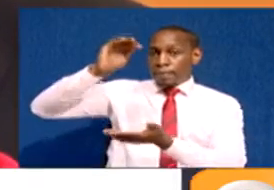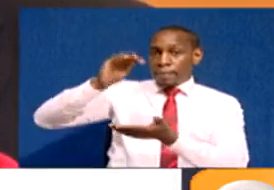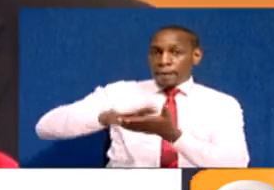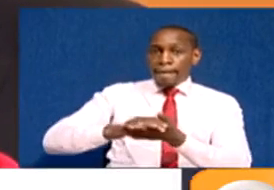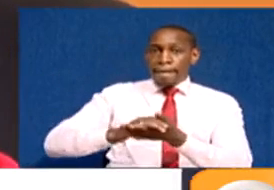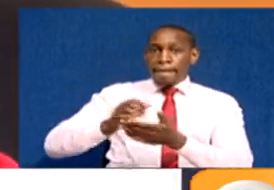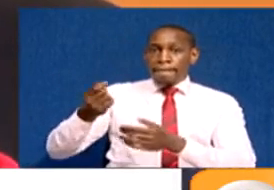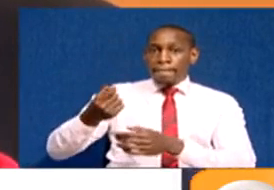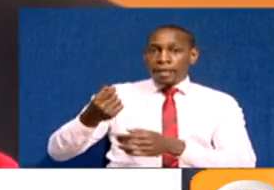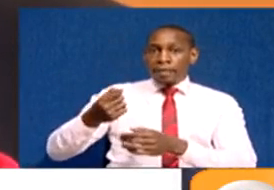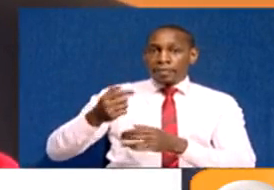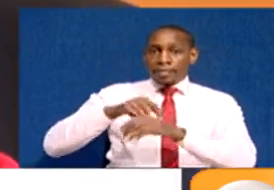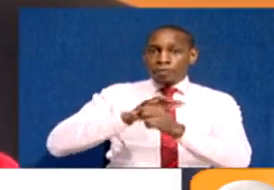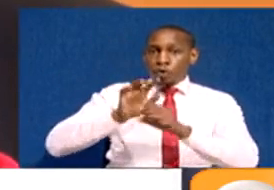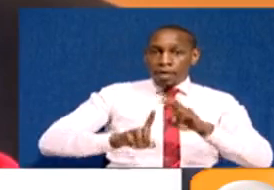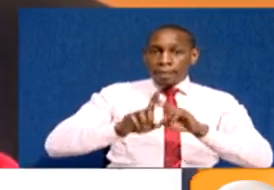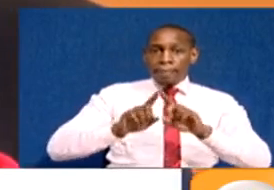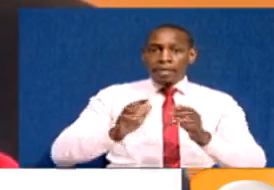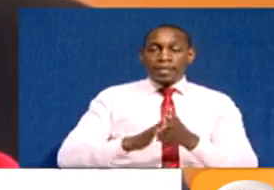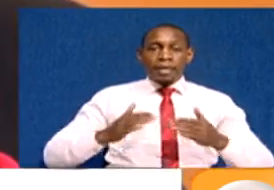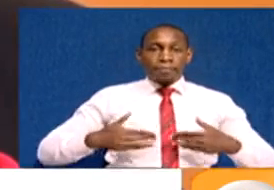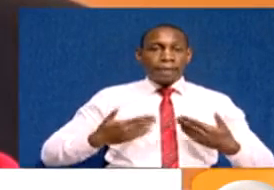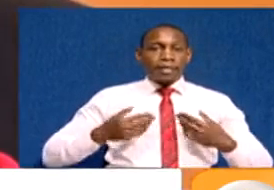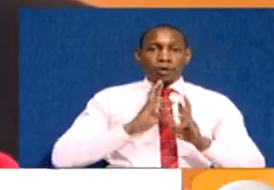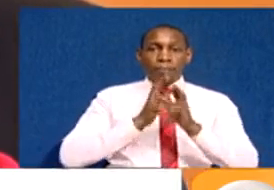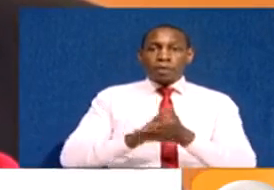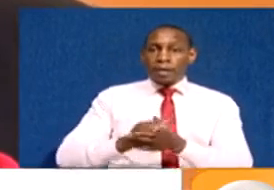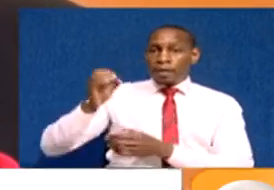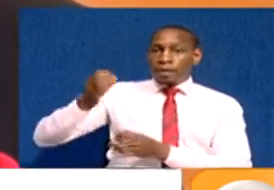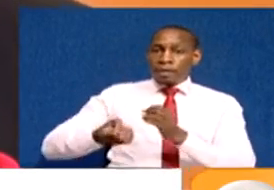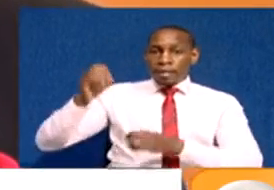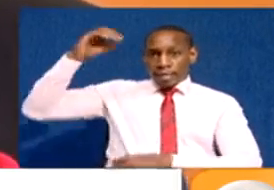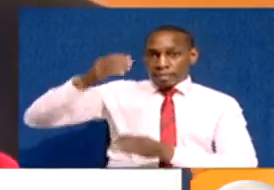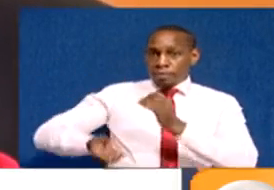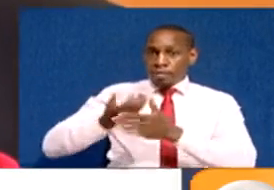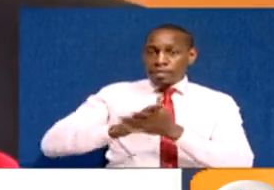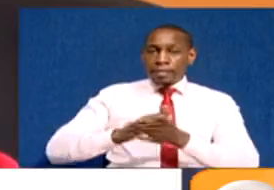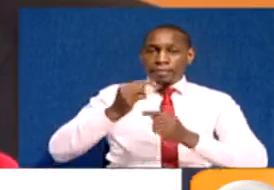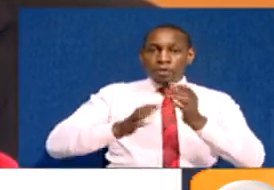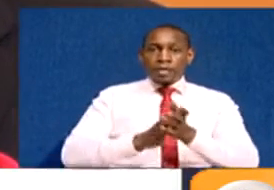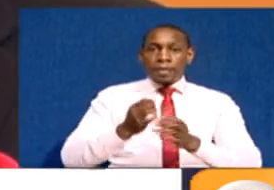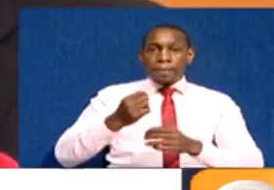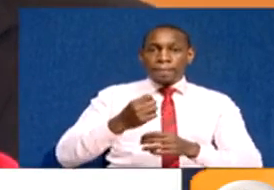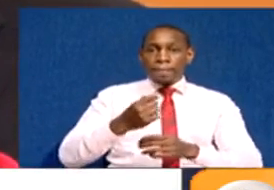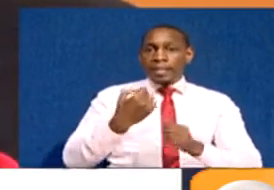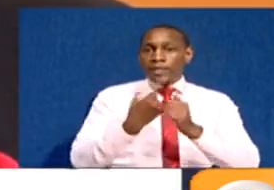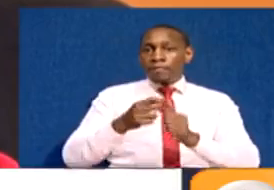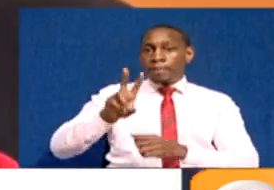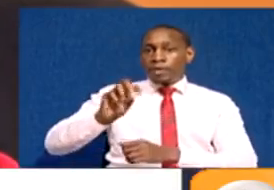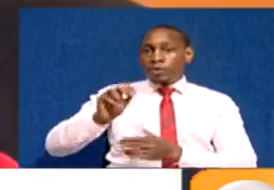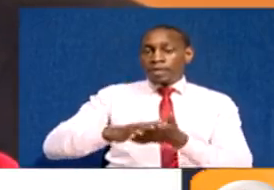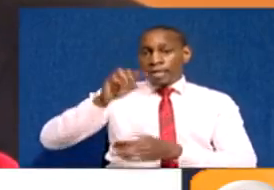during the early months of COVID-19, but we are glad to report that power generation has picked up beginning of November 2020 as the government eased